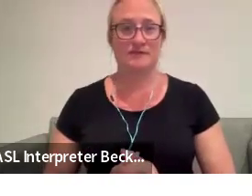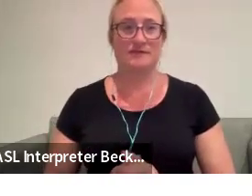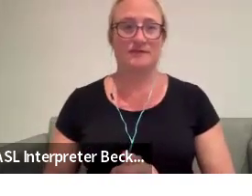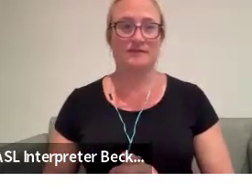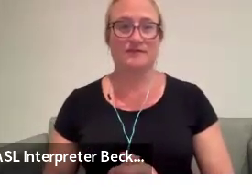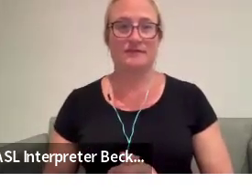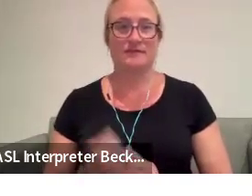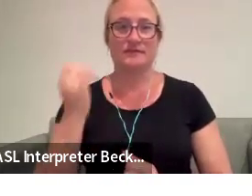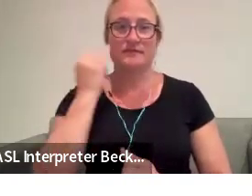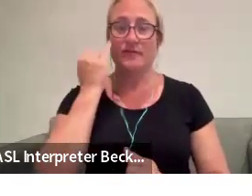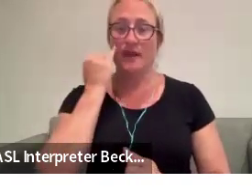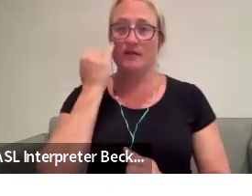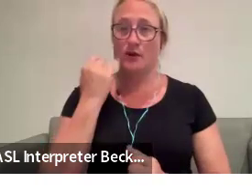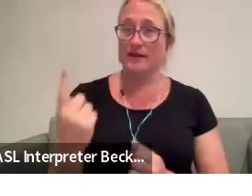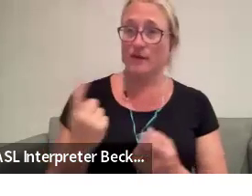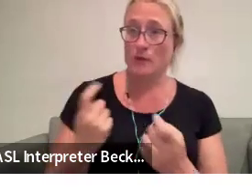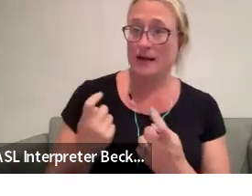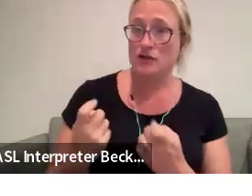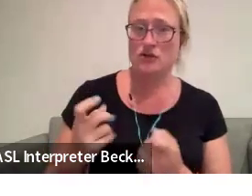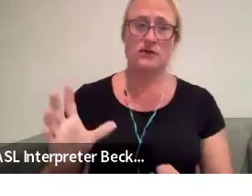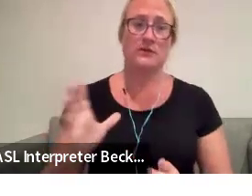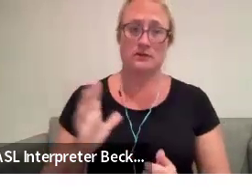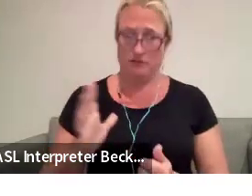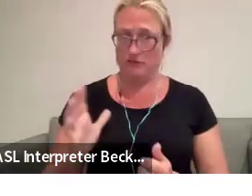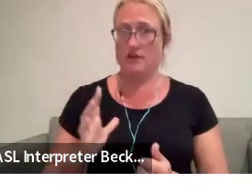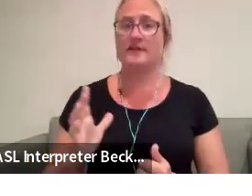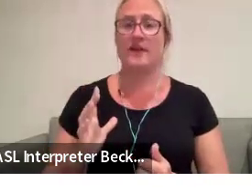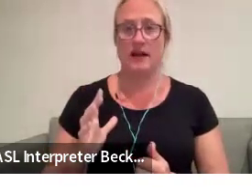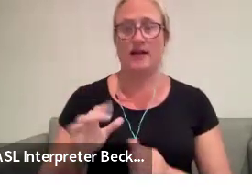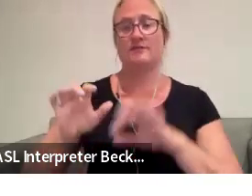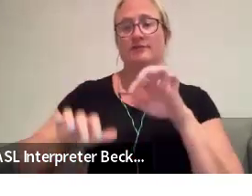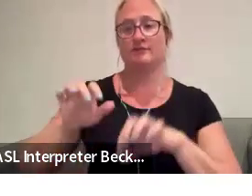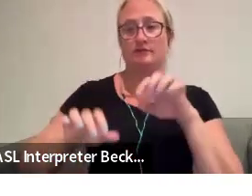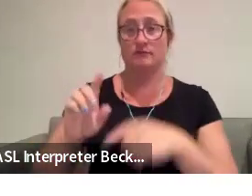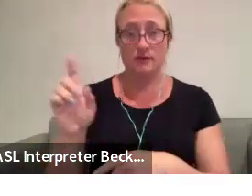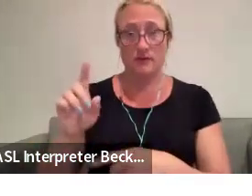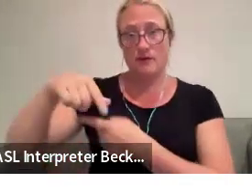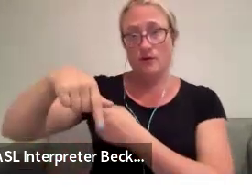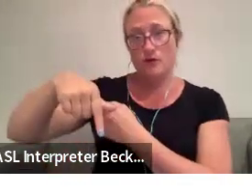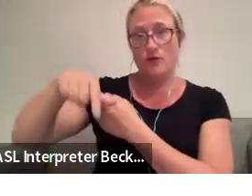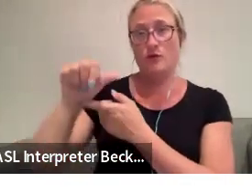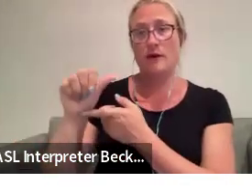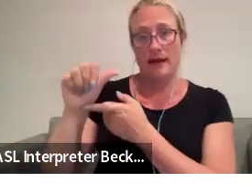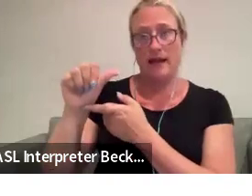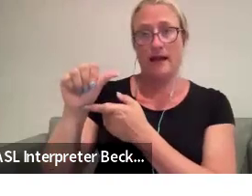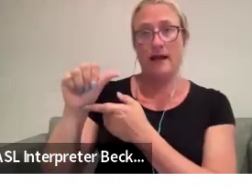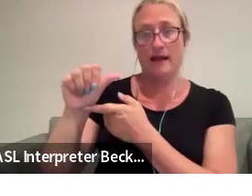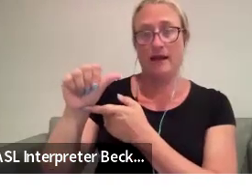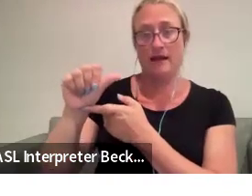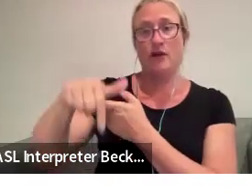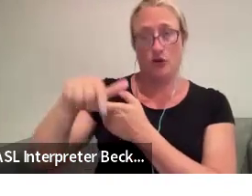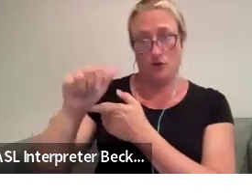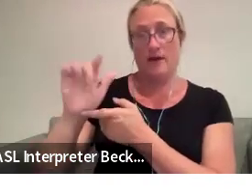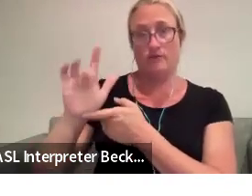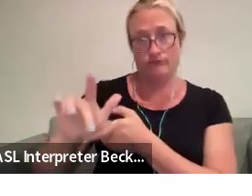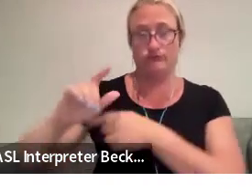If you do have questions and answers, we do ask that if you have questions, we ask that you put your questions into the Q&A